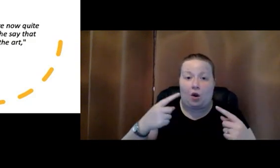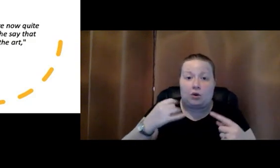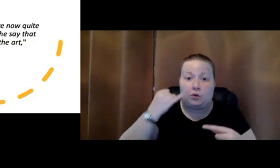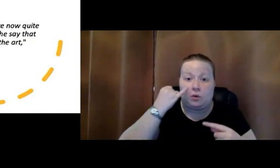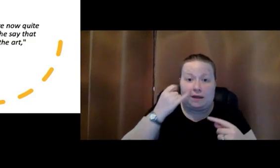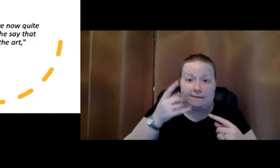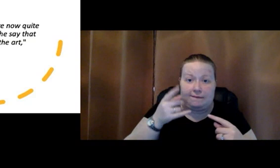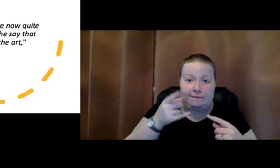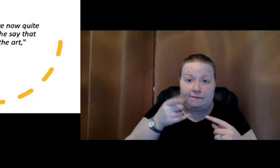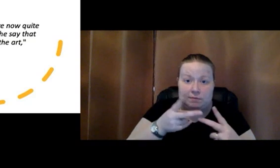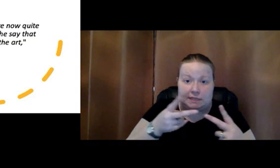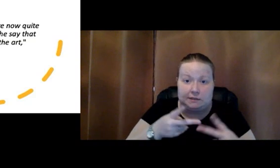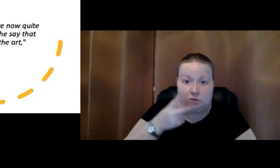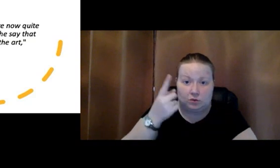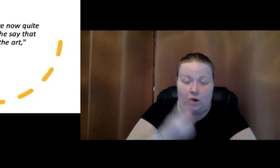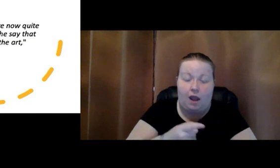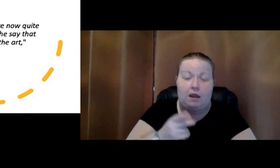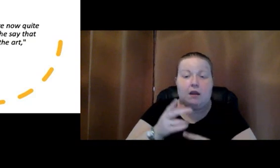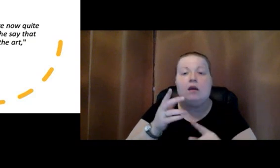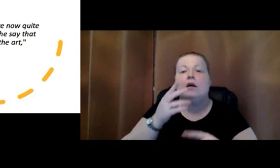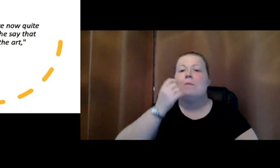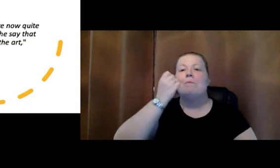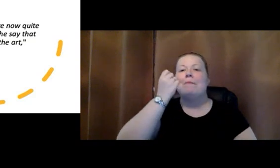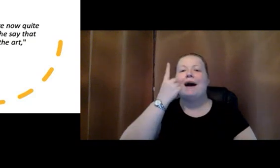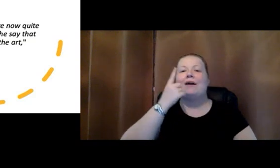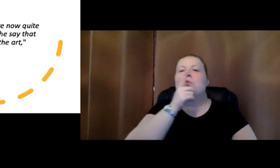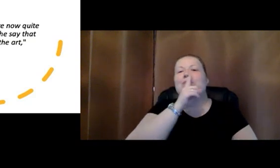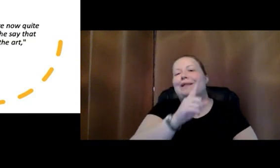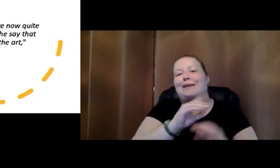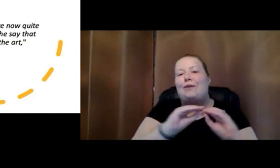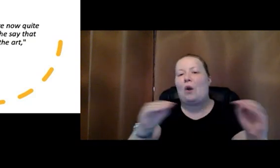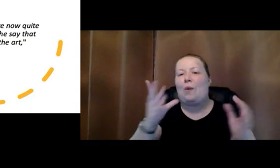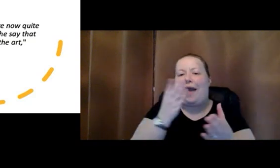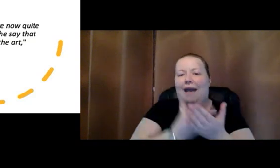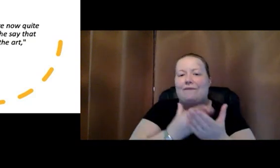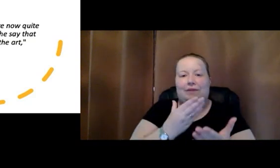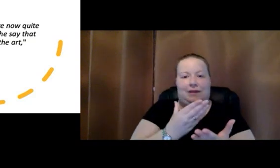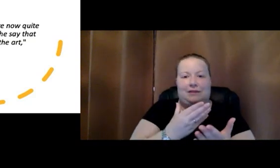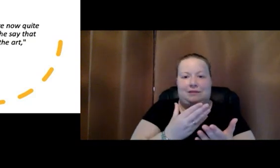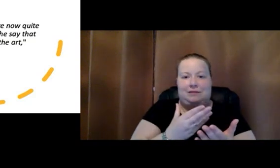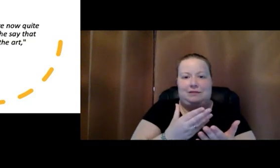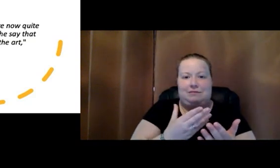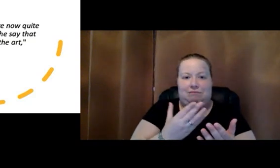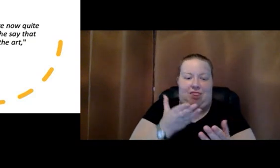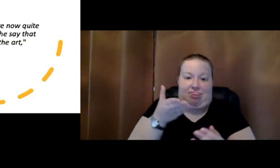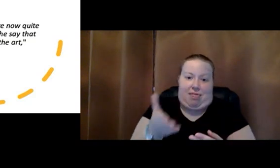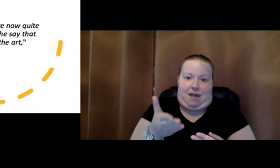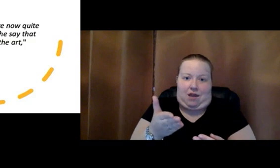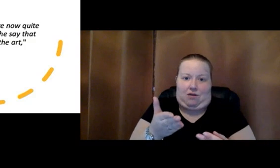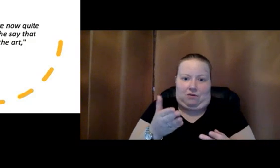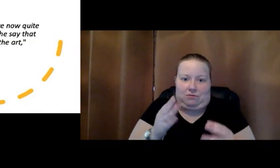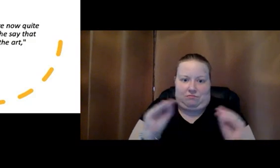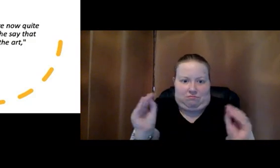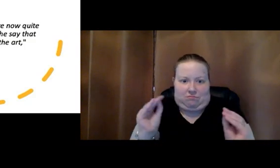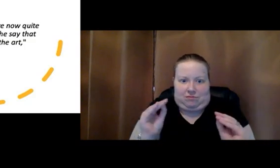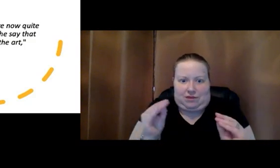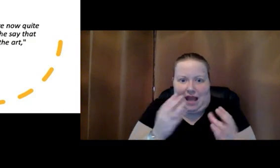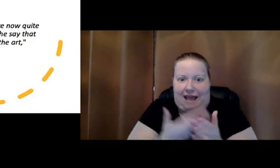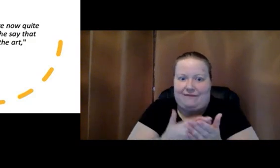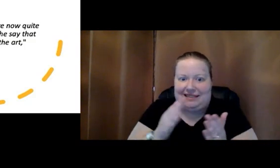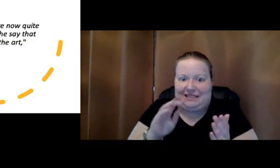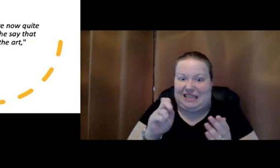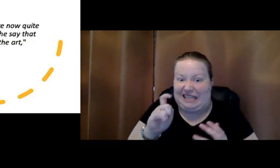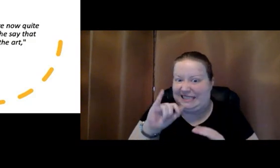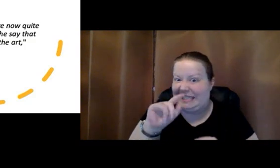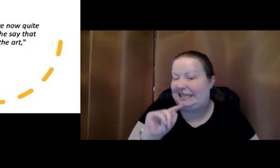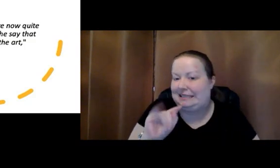right, but in fact, as it turned out, there was effectively no evidence being presented, not just there, but there wasn't even any that existed at the time, and I'll